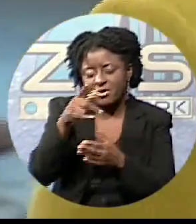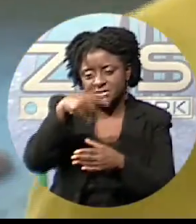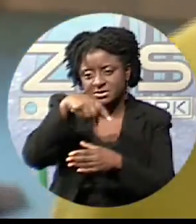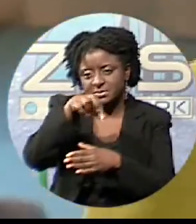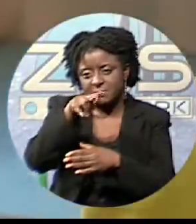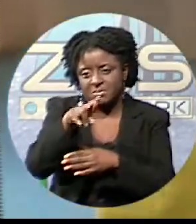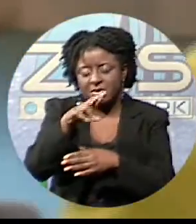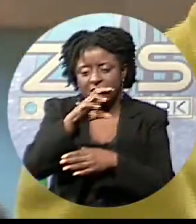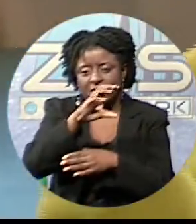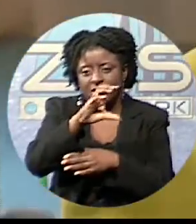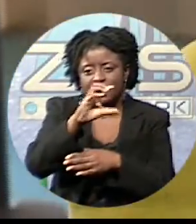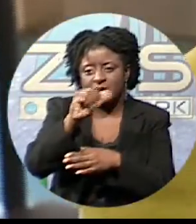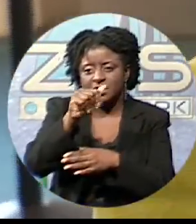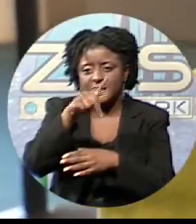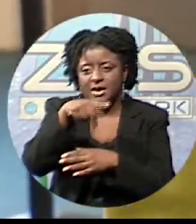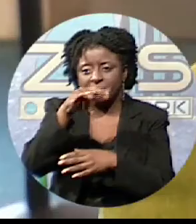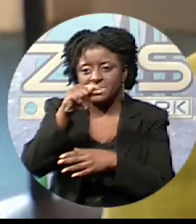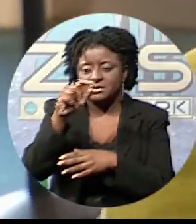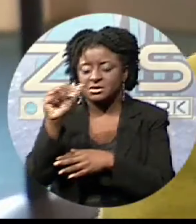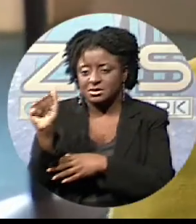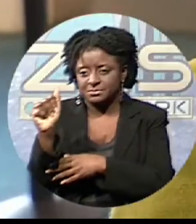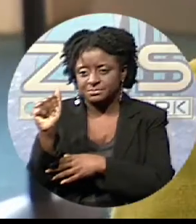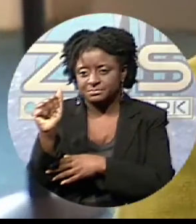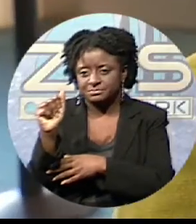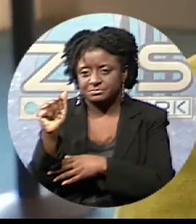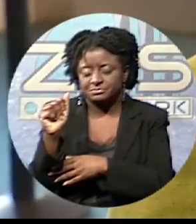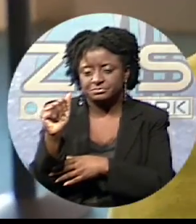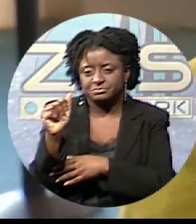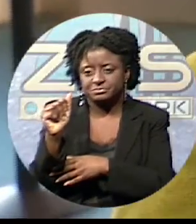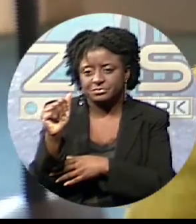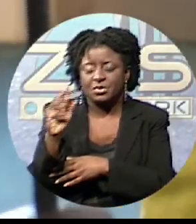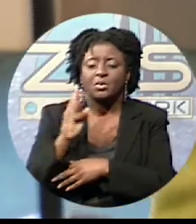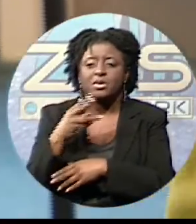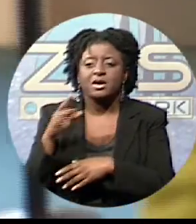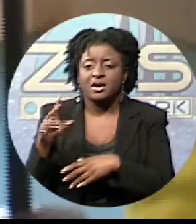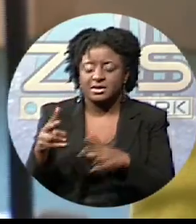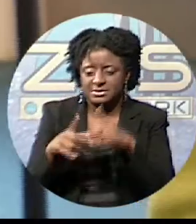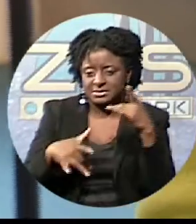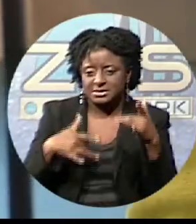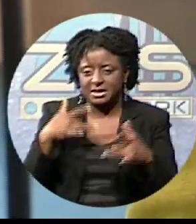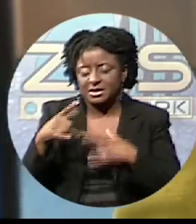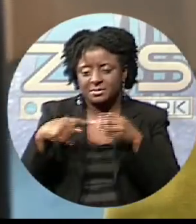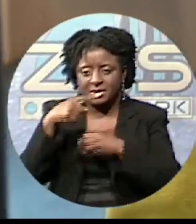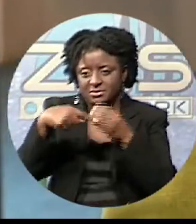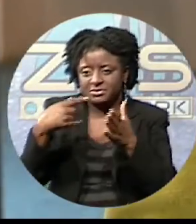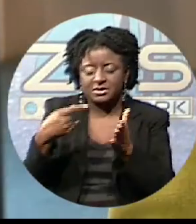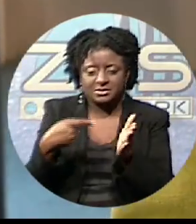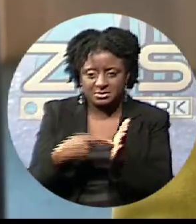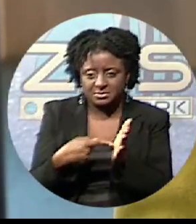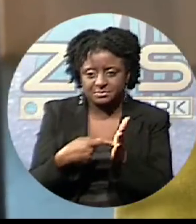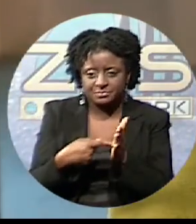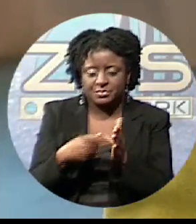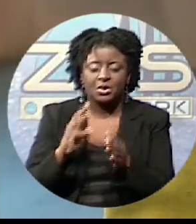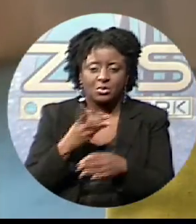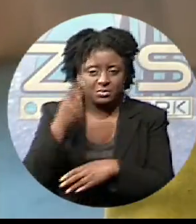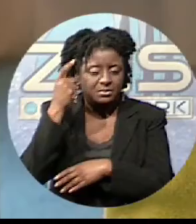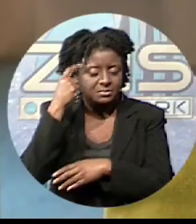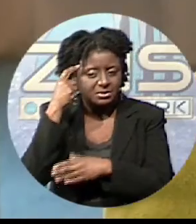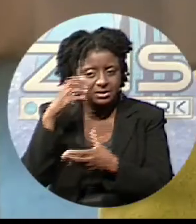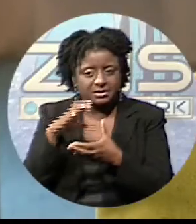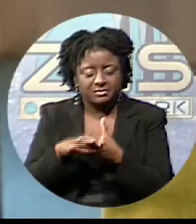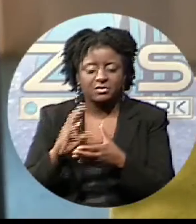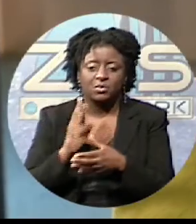and taxpayers of this country. So we're very excited about this, in that we believe that we can